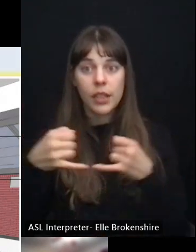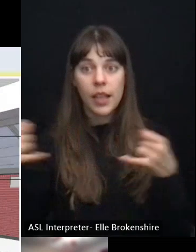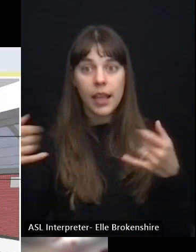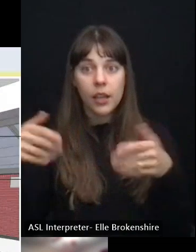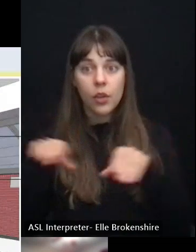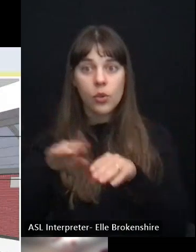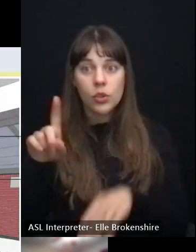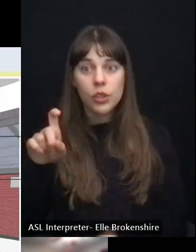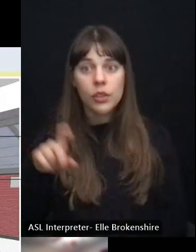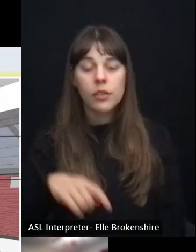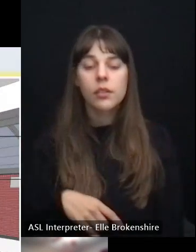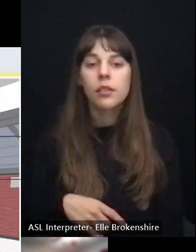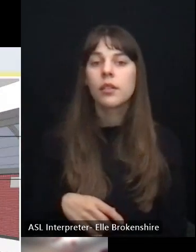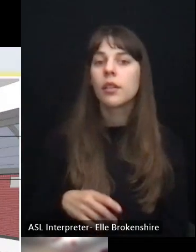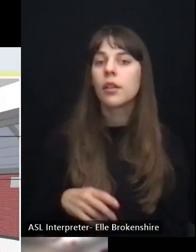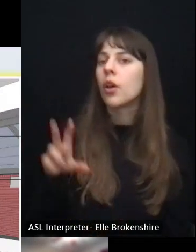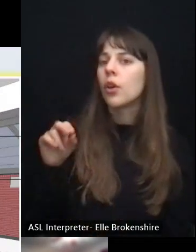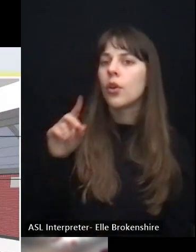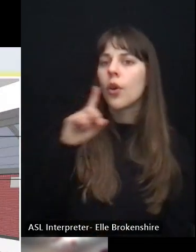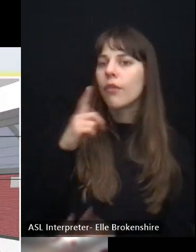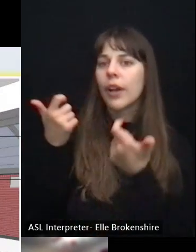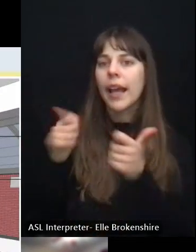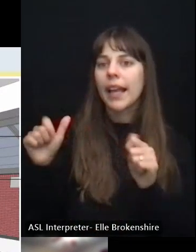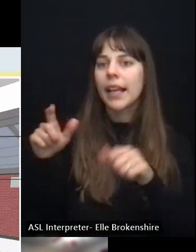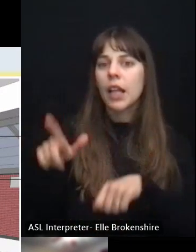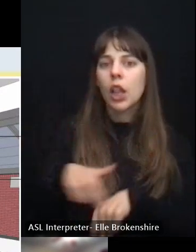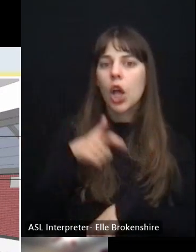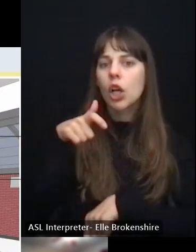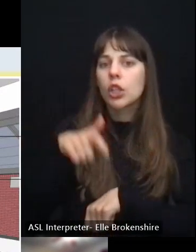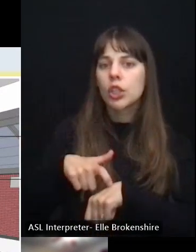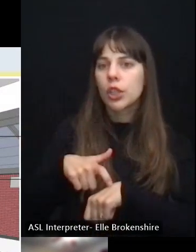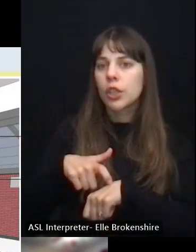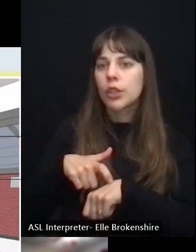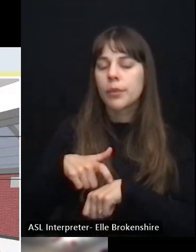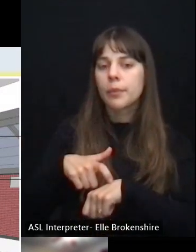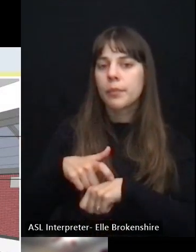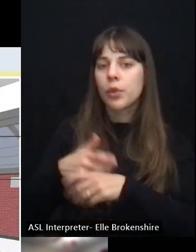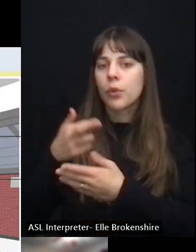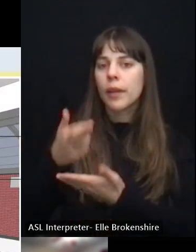No, this is for any long-term rehabilitation of the Silver Line.